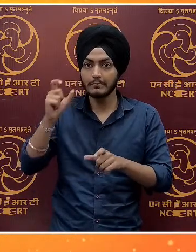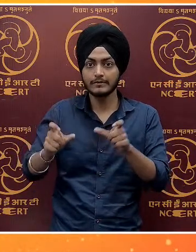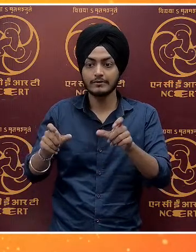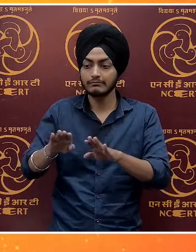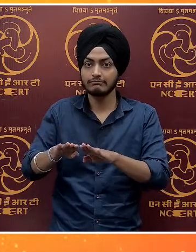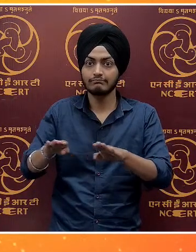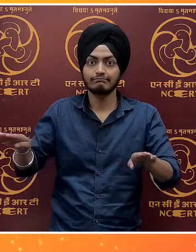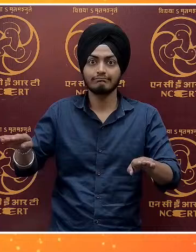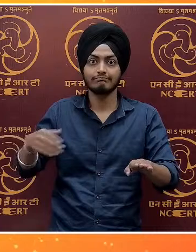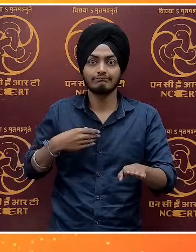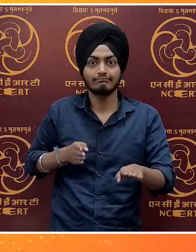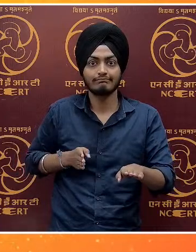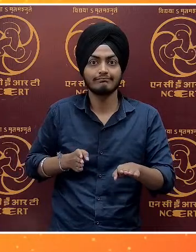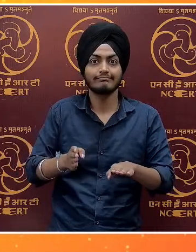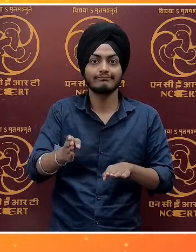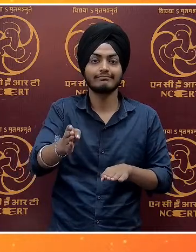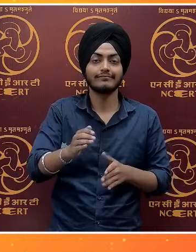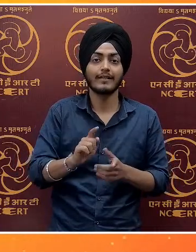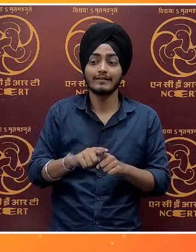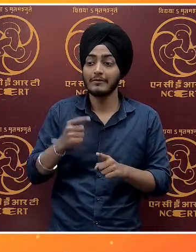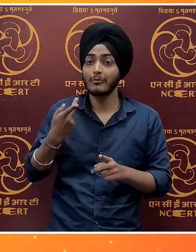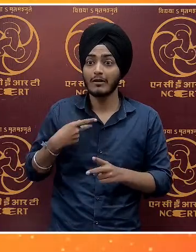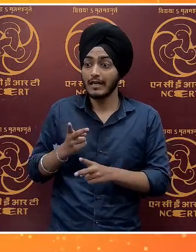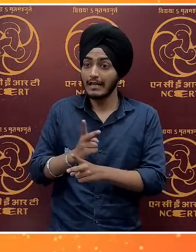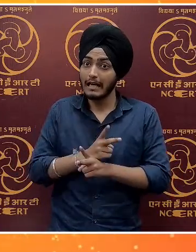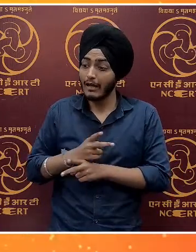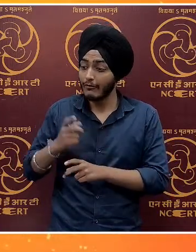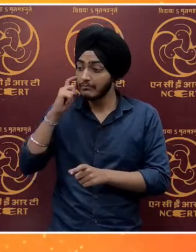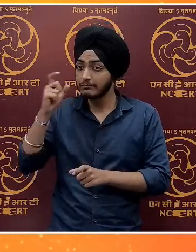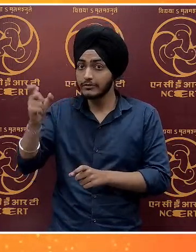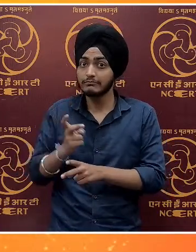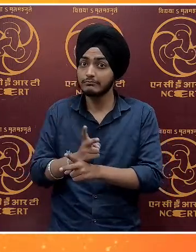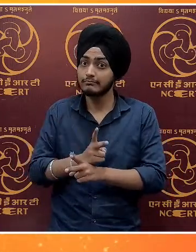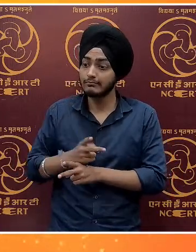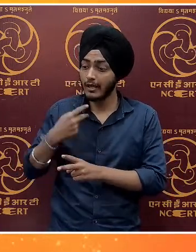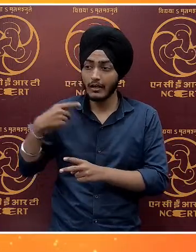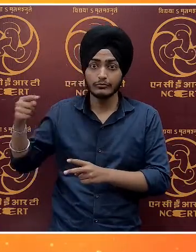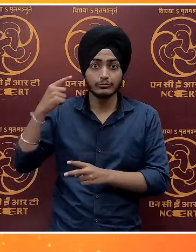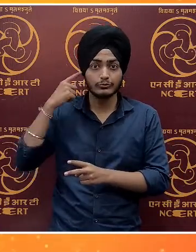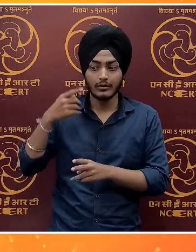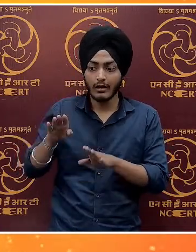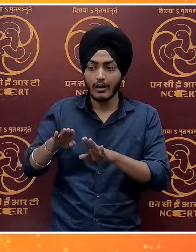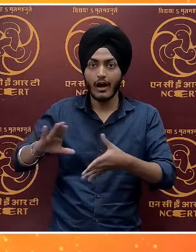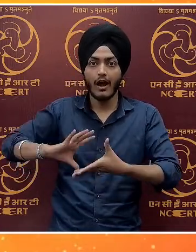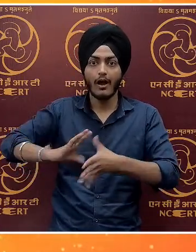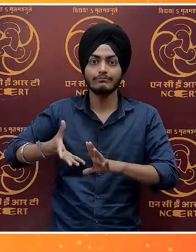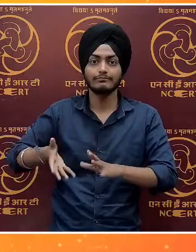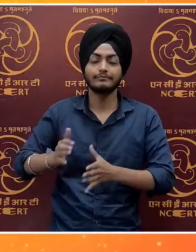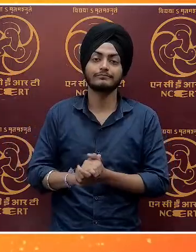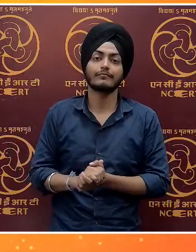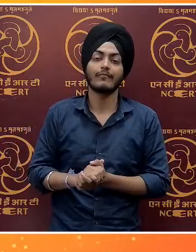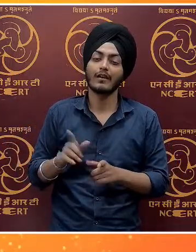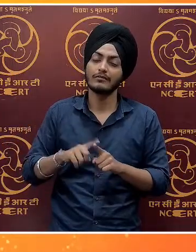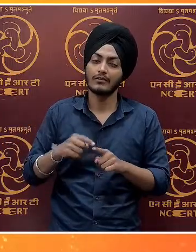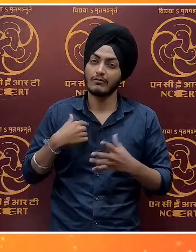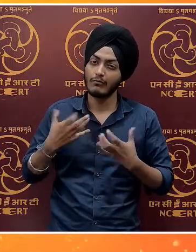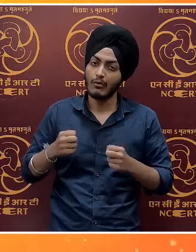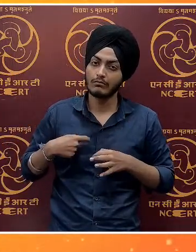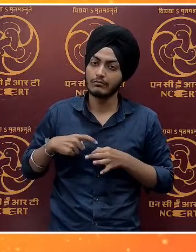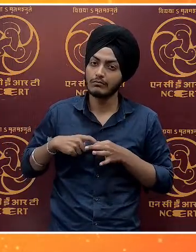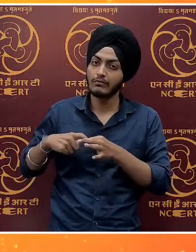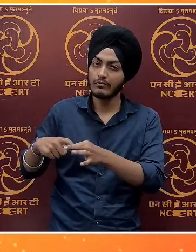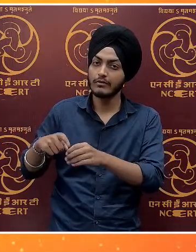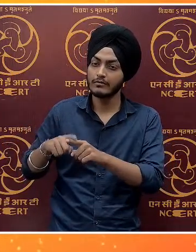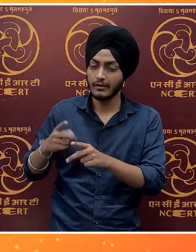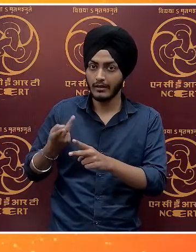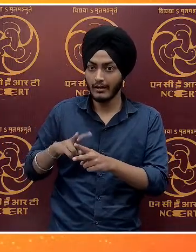people attentive for their safety, we make the sound of bell. But I have a question here related to this slide only. Now we have